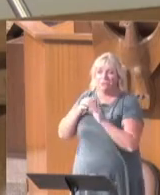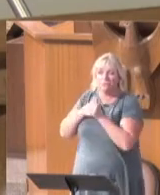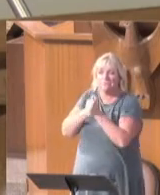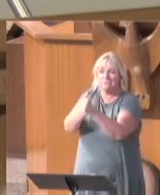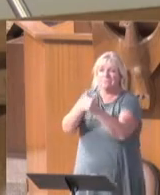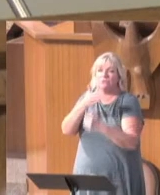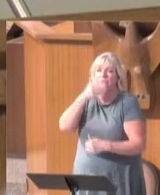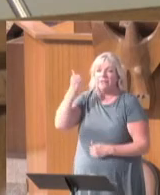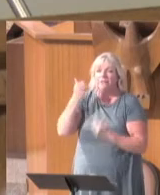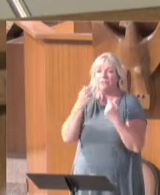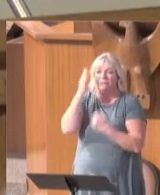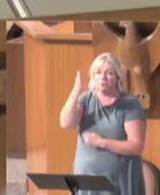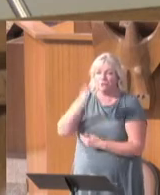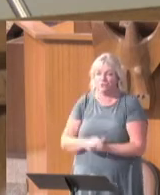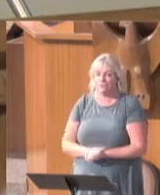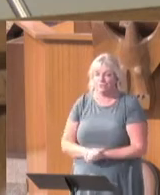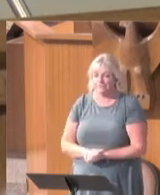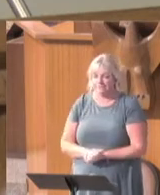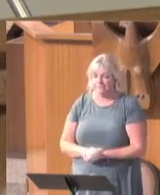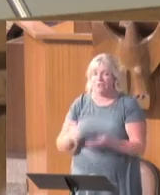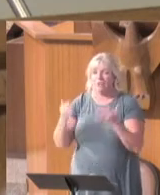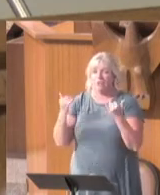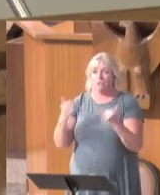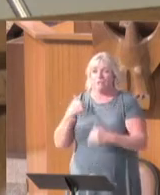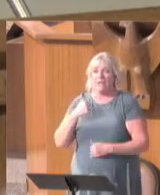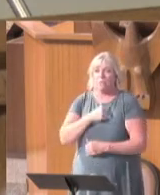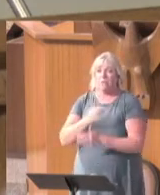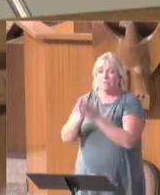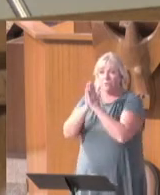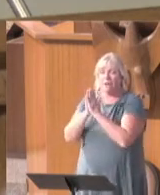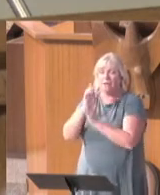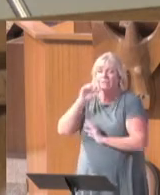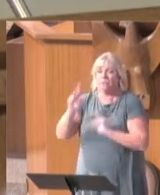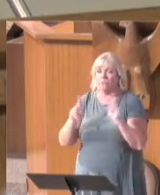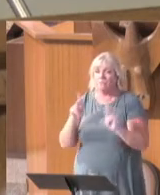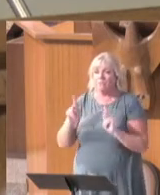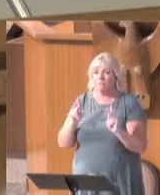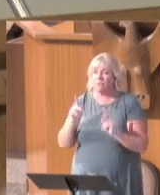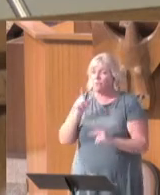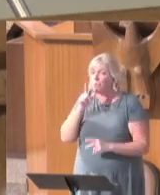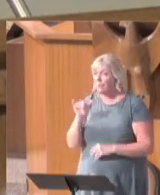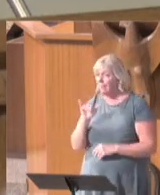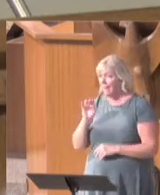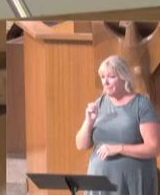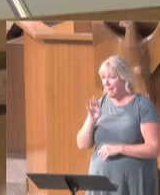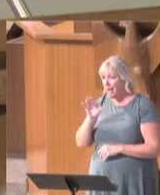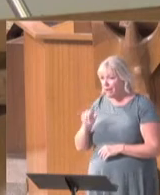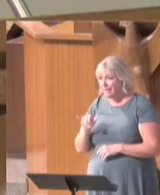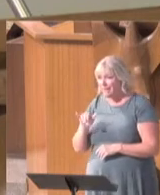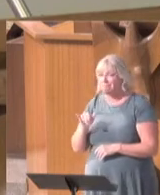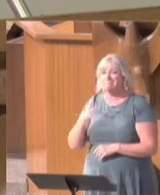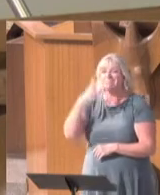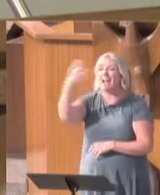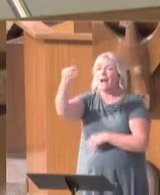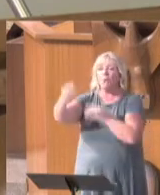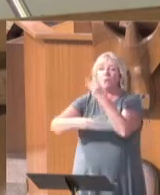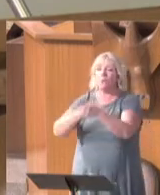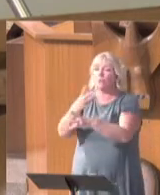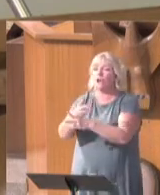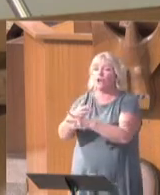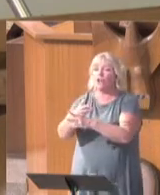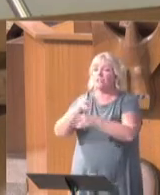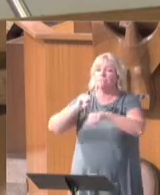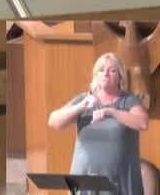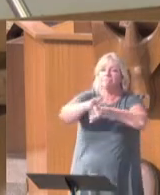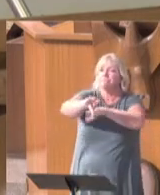future. Today we pray for those of us who, like Mary, are out in the world and making